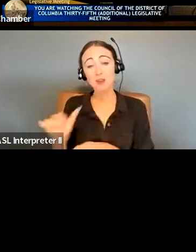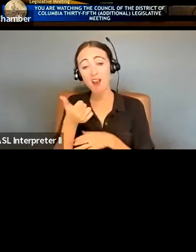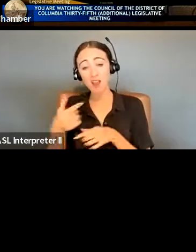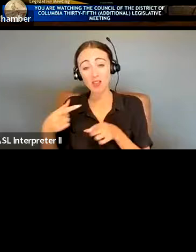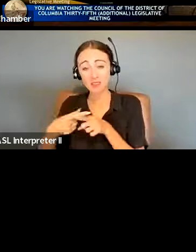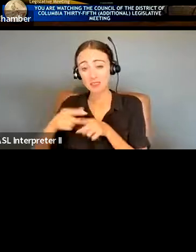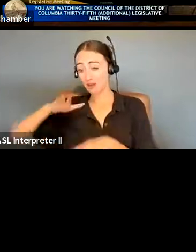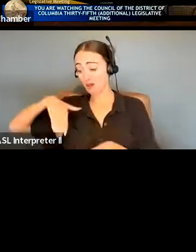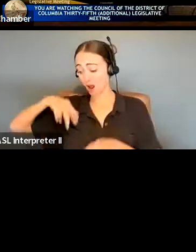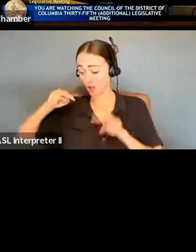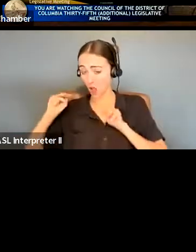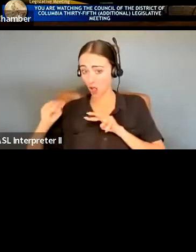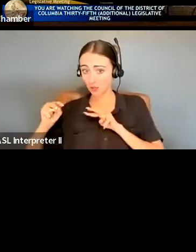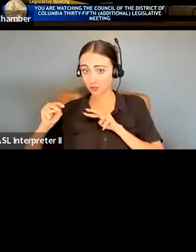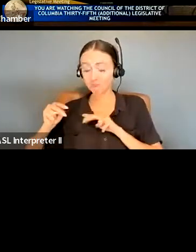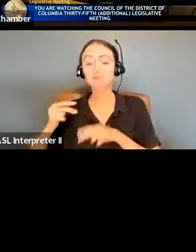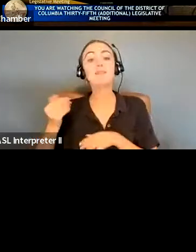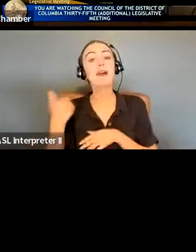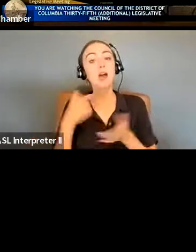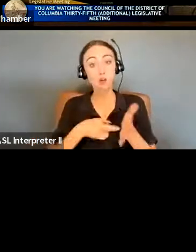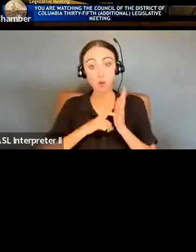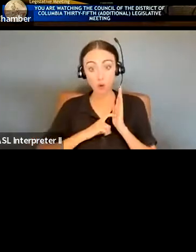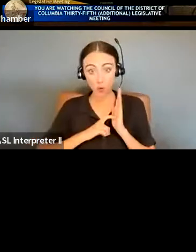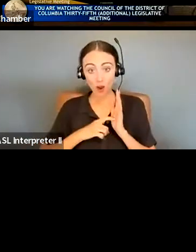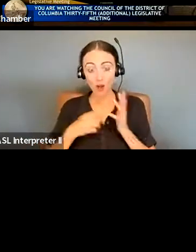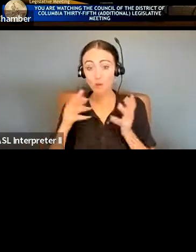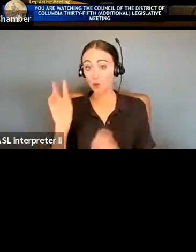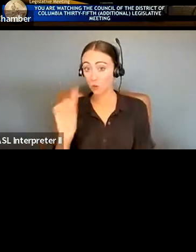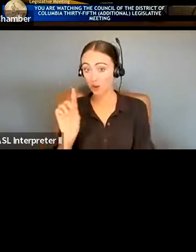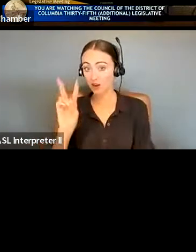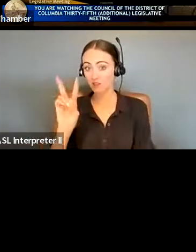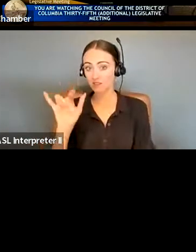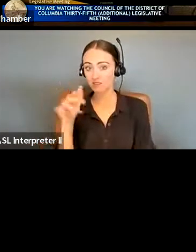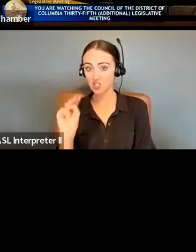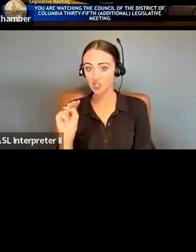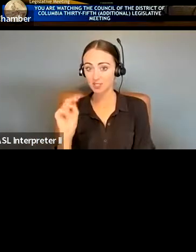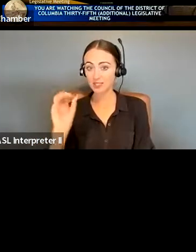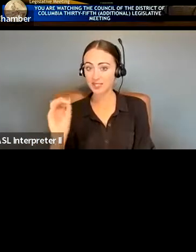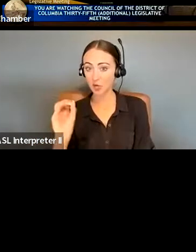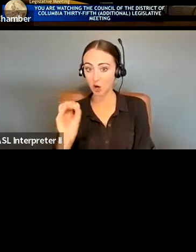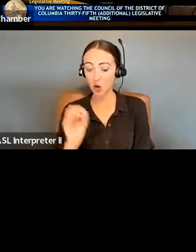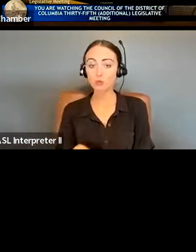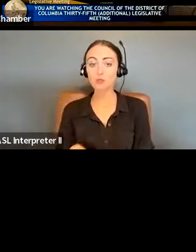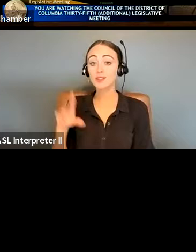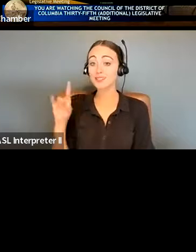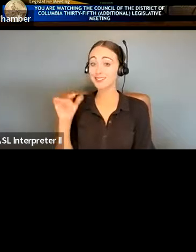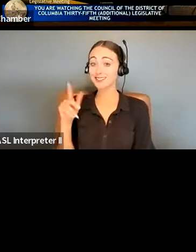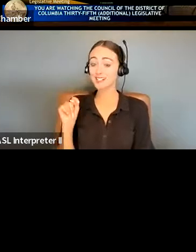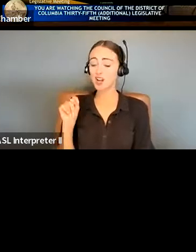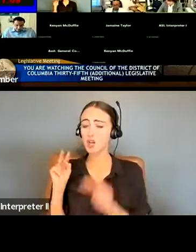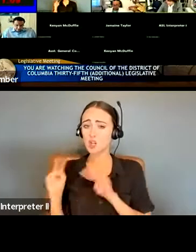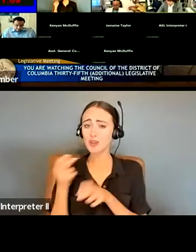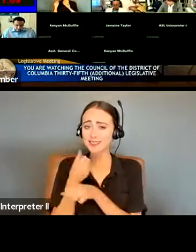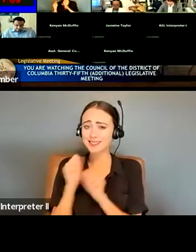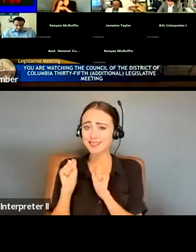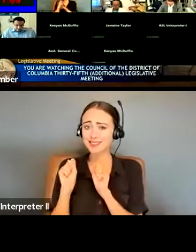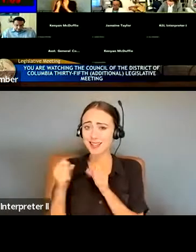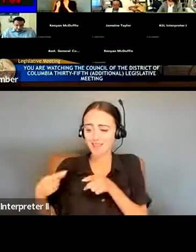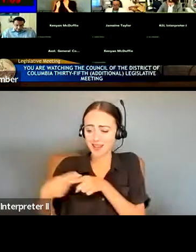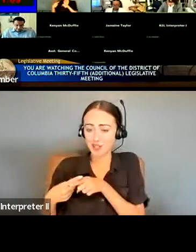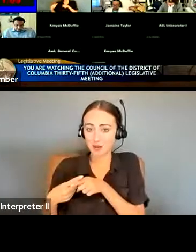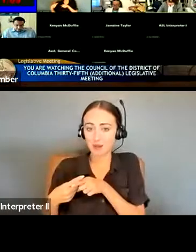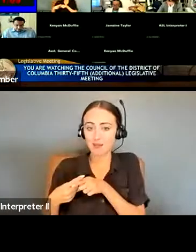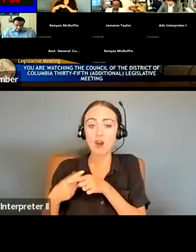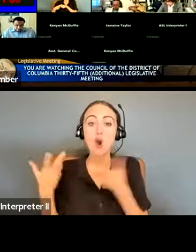ones, there is a requirement in Vision Zero for DDOT to look at at intersections where there have been